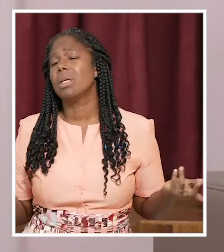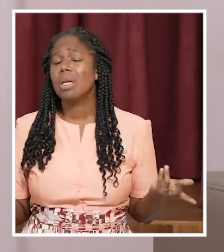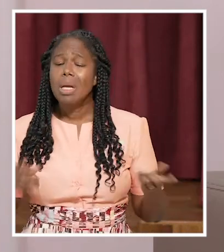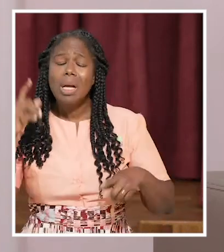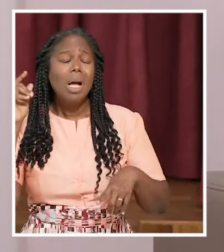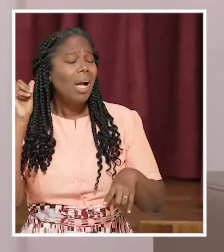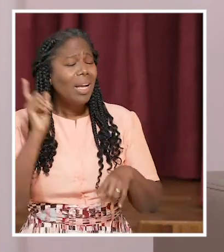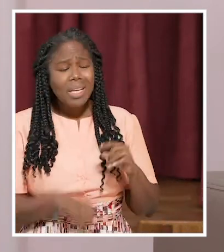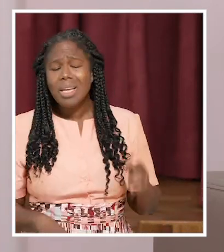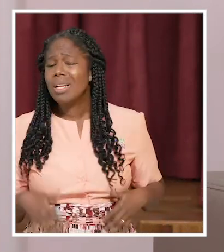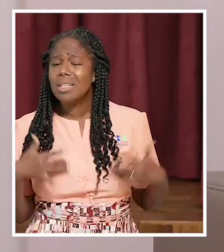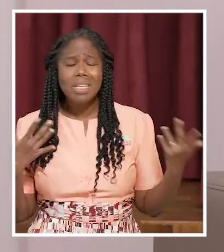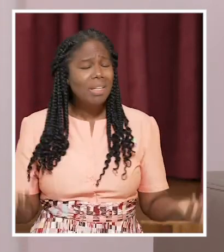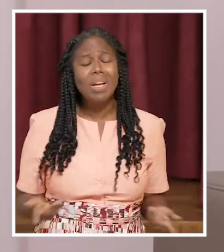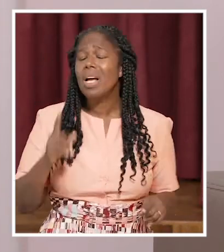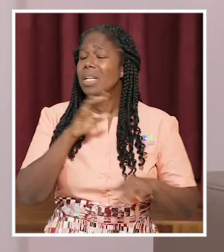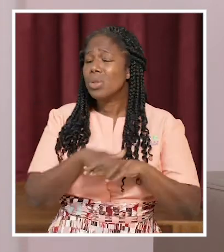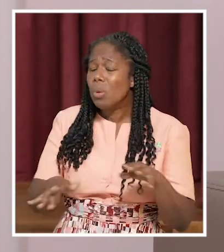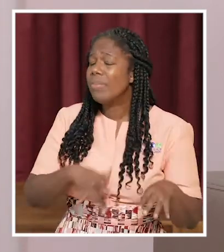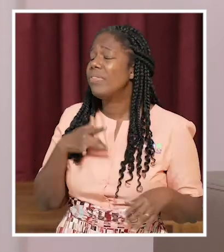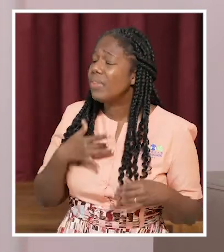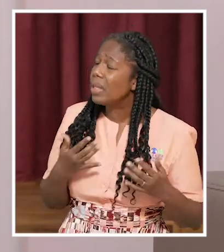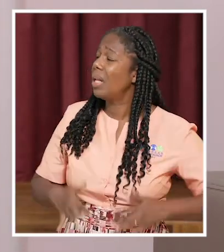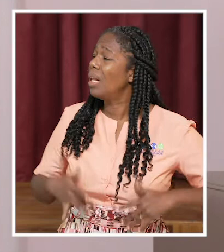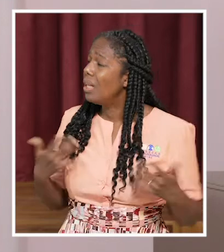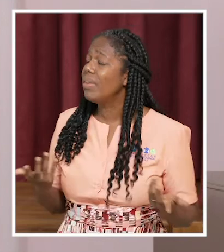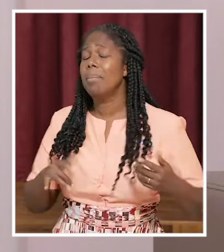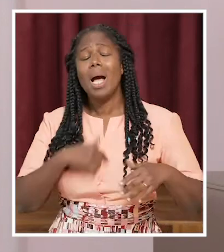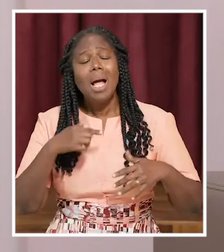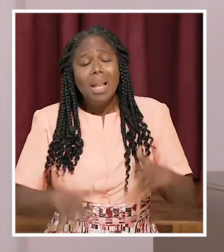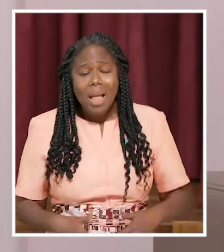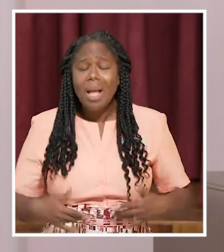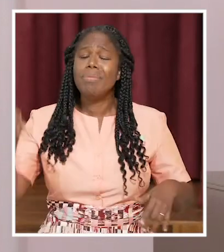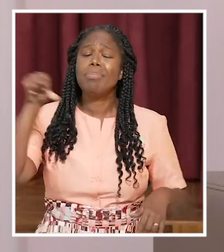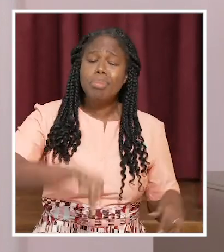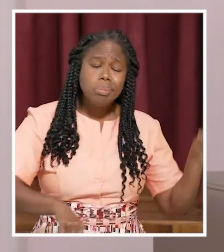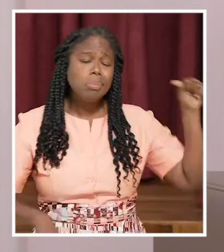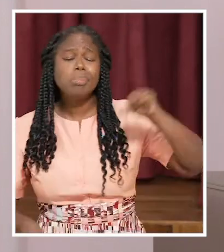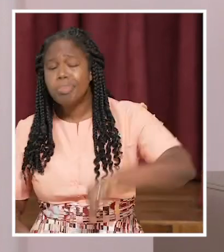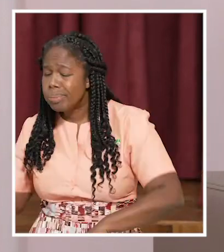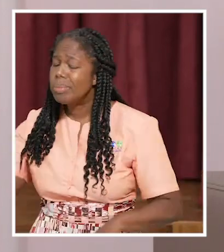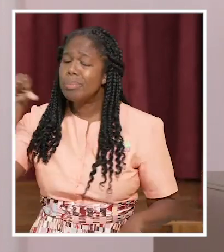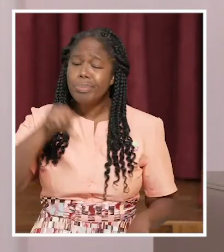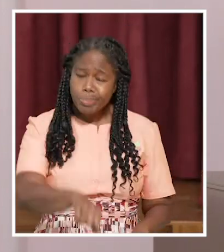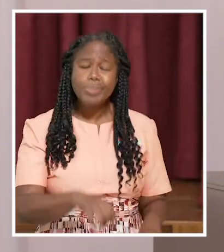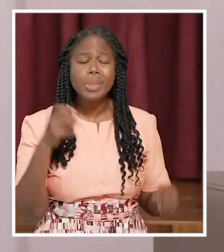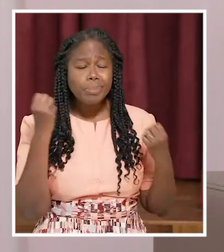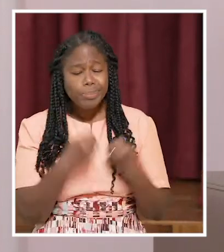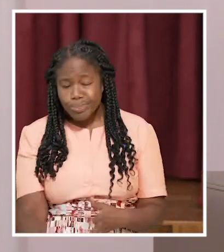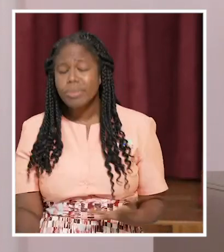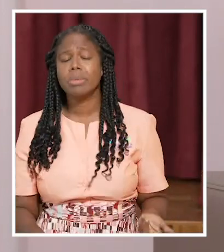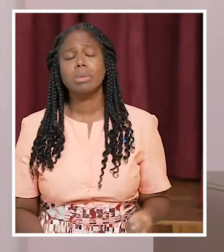Should I just pack it up? Should I end, should I die? Should I actually end my life? That's the worst case scenario where people